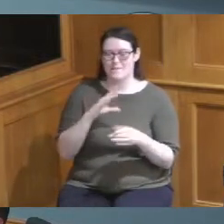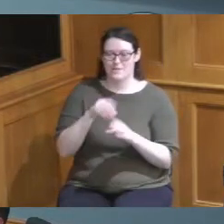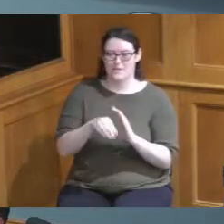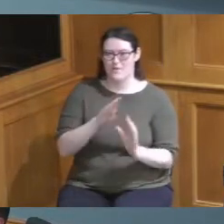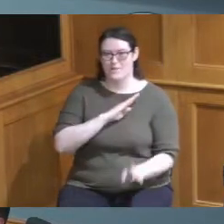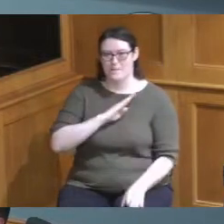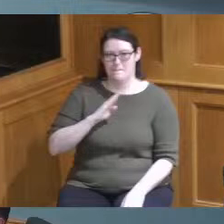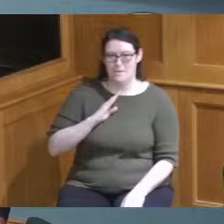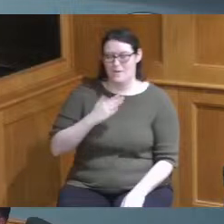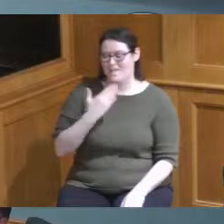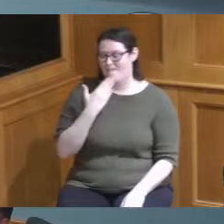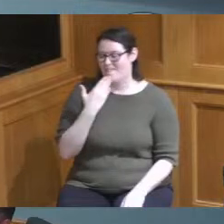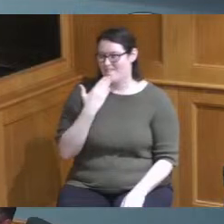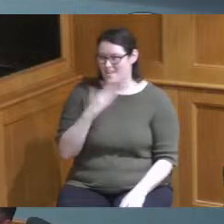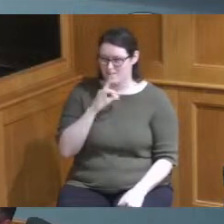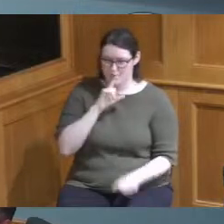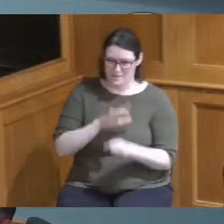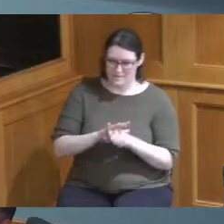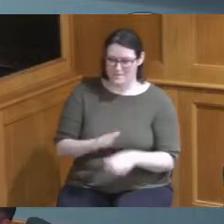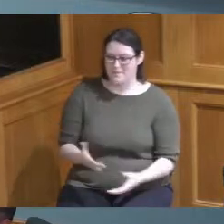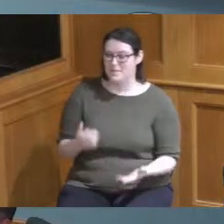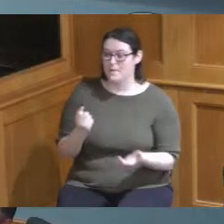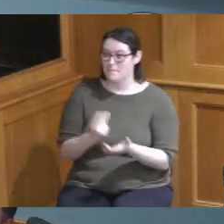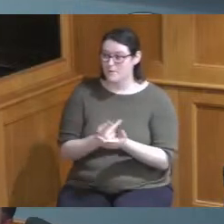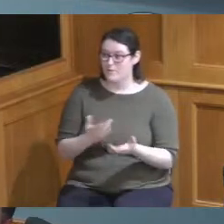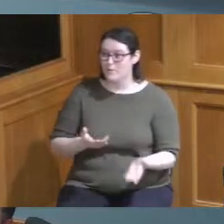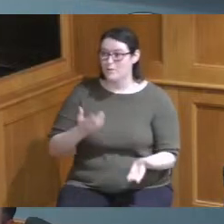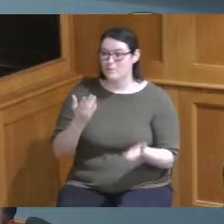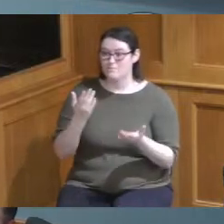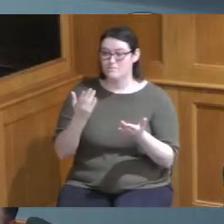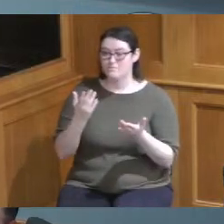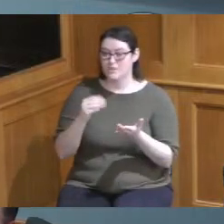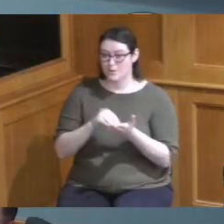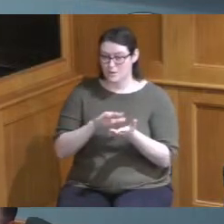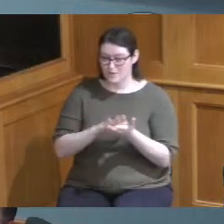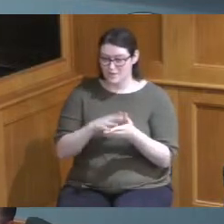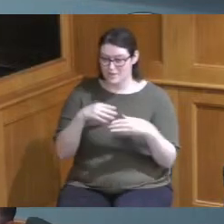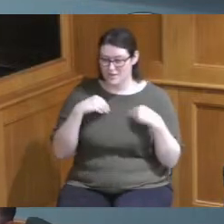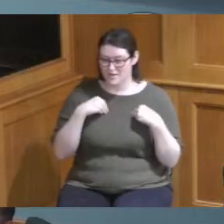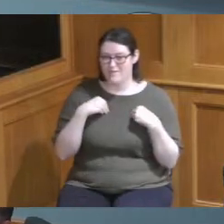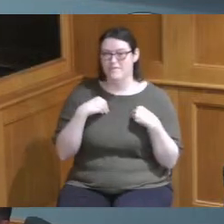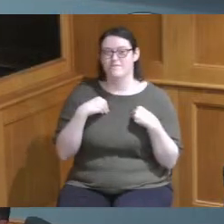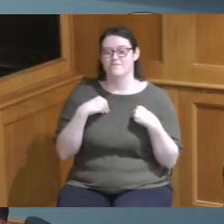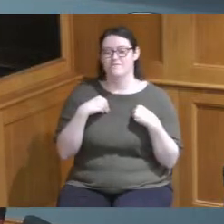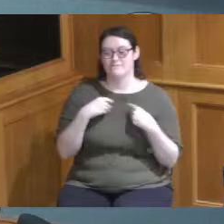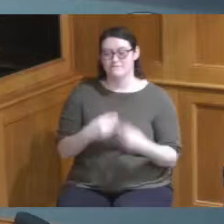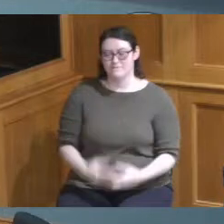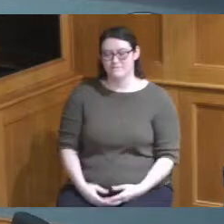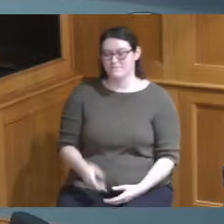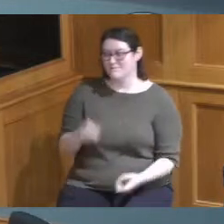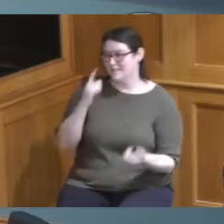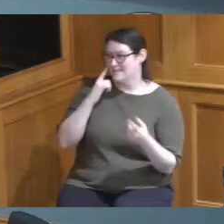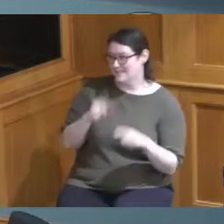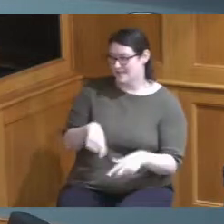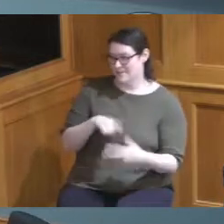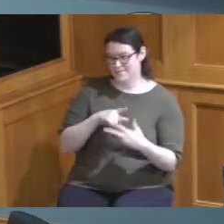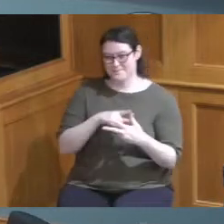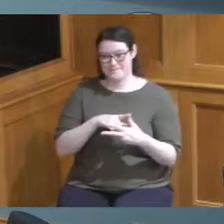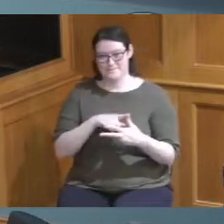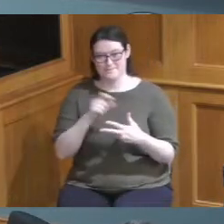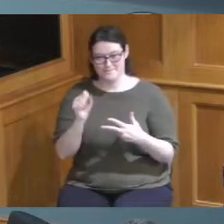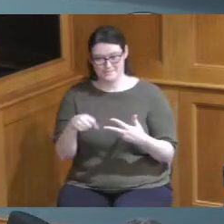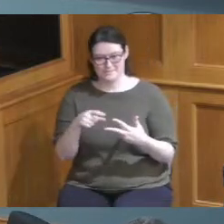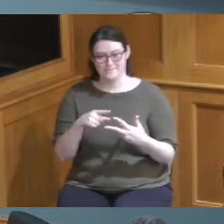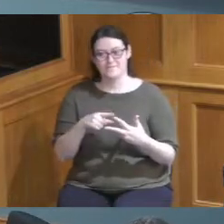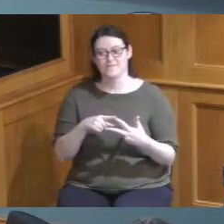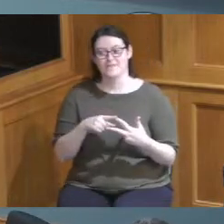you for your commitment. I make a motion to approve and receive for the record 4 through 34. Second. Commissioner Reese?